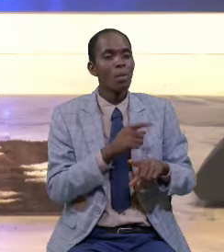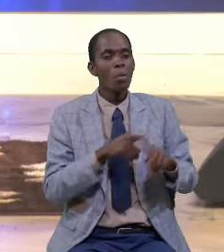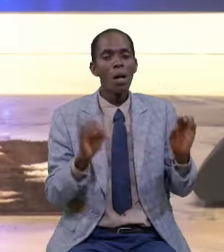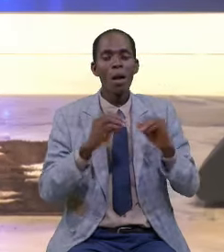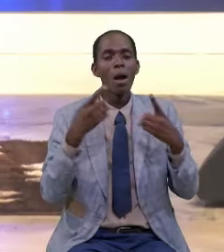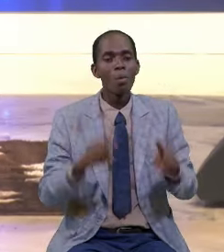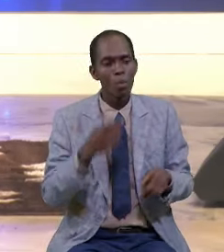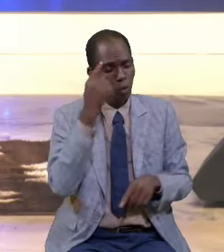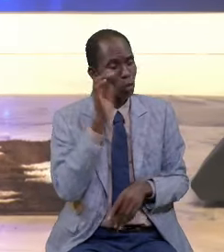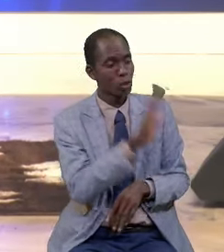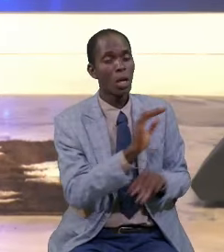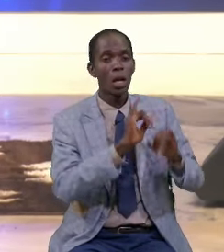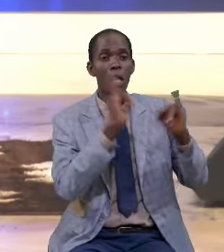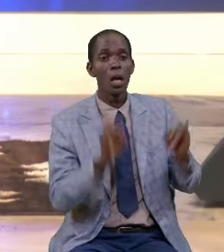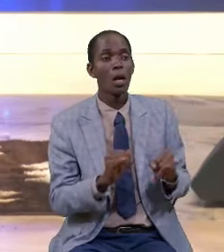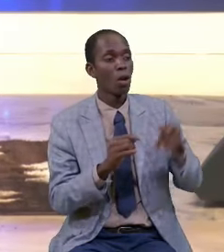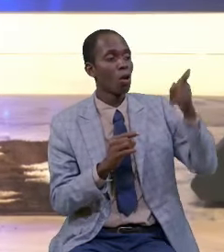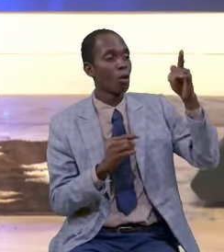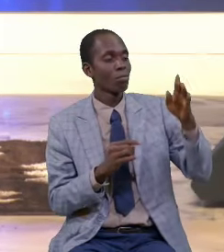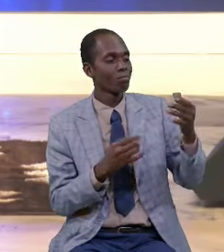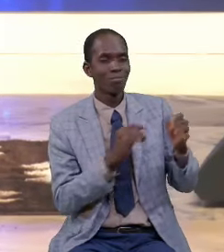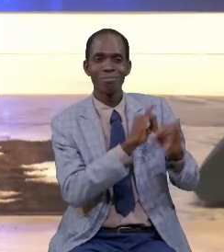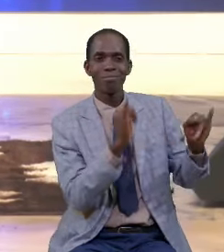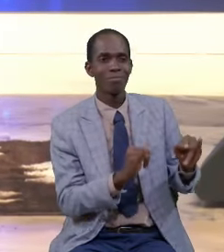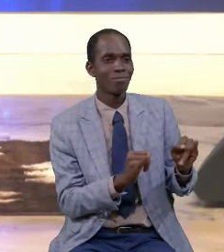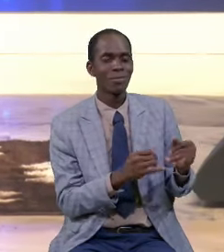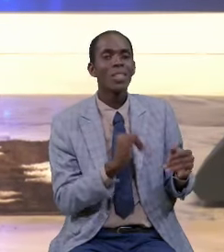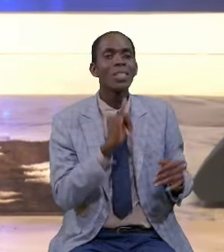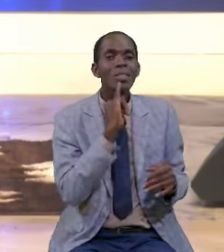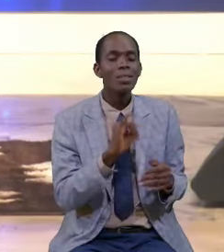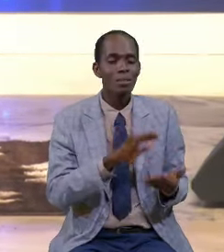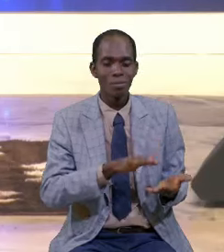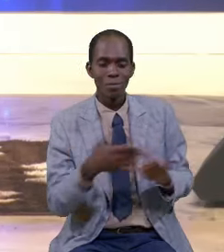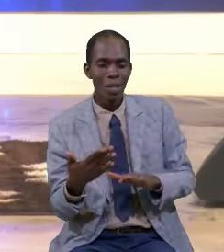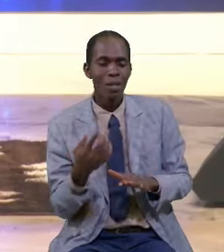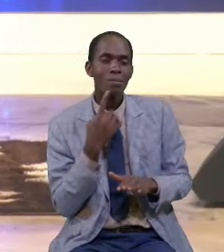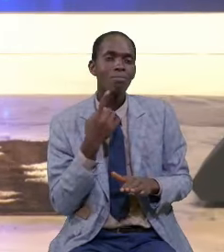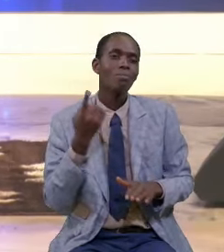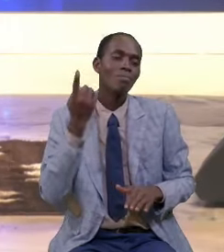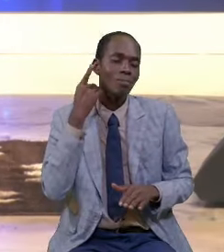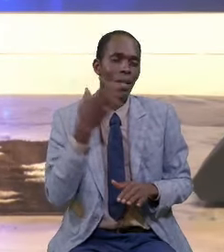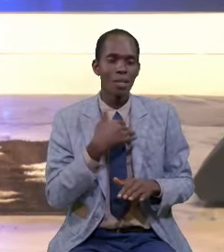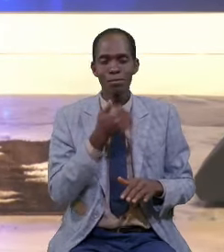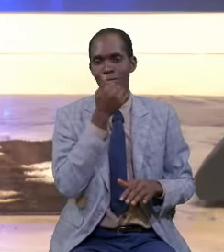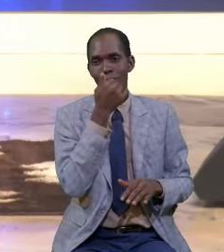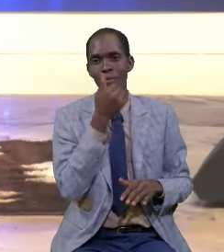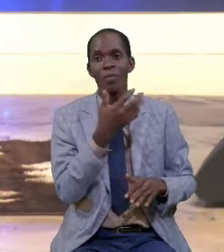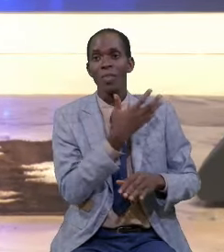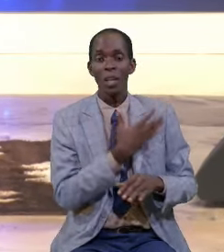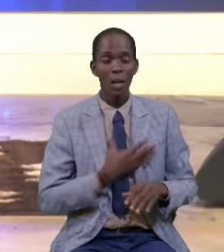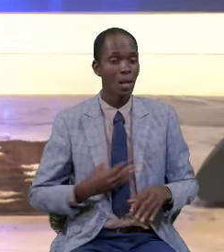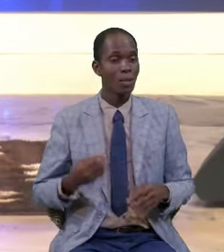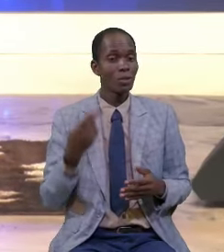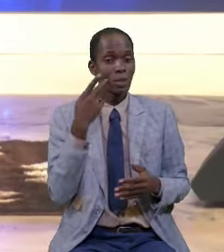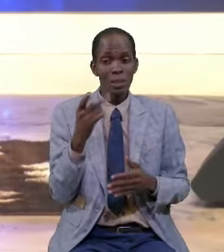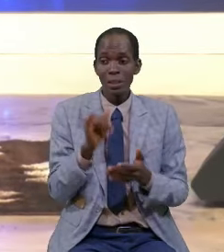dead idols. Nothing happened. And there are some believers, they fear those prophets of Baal. They fear